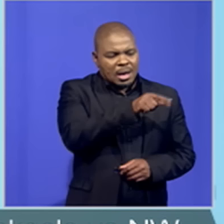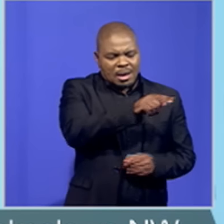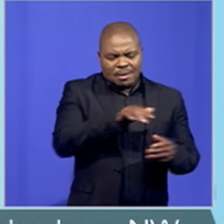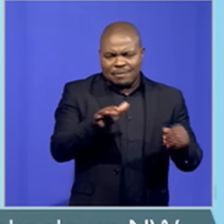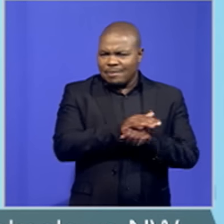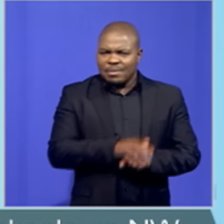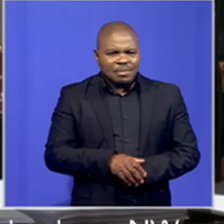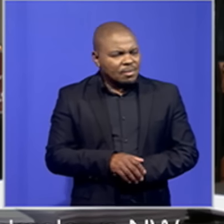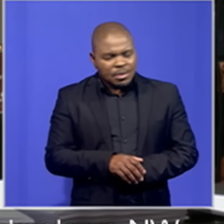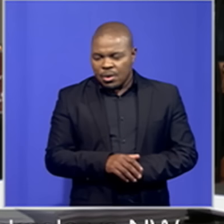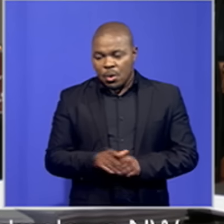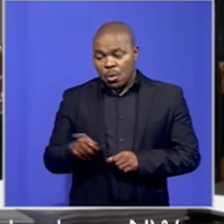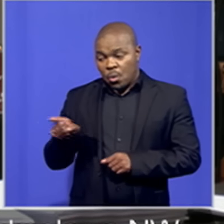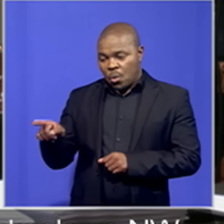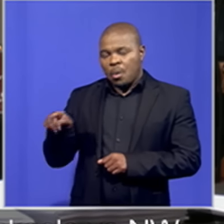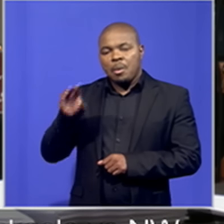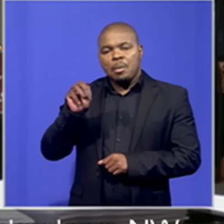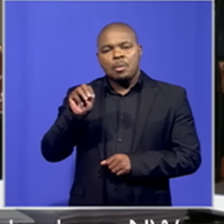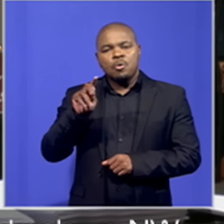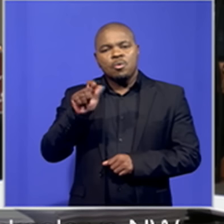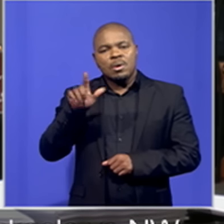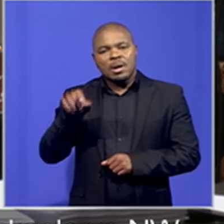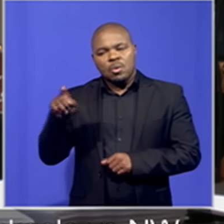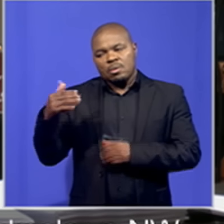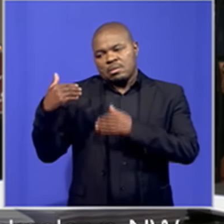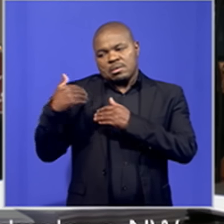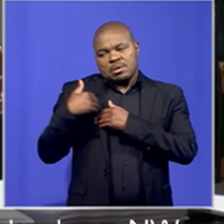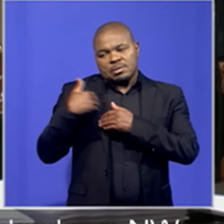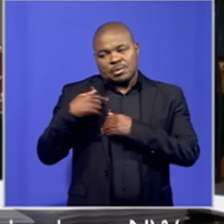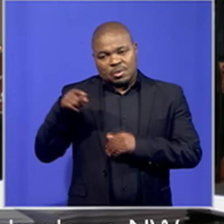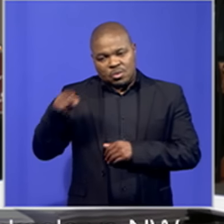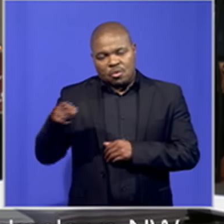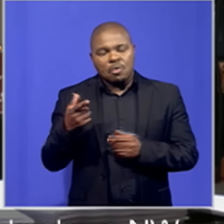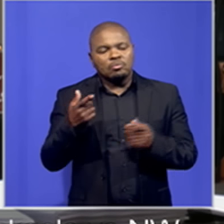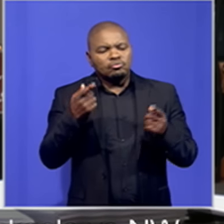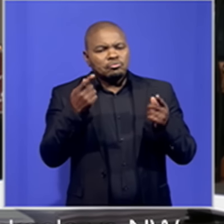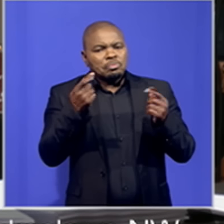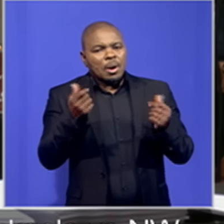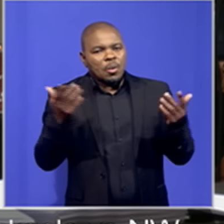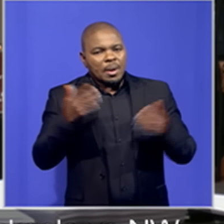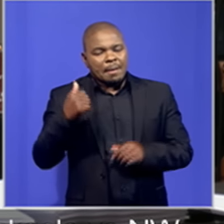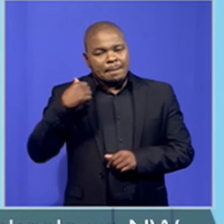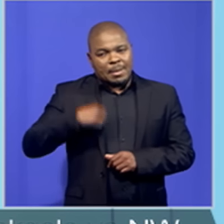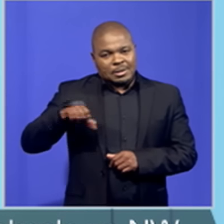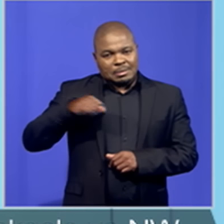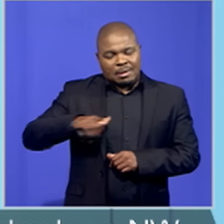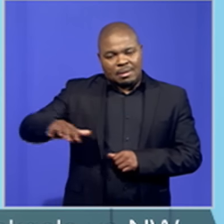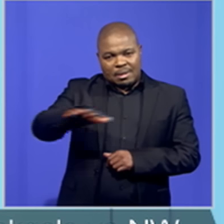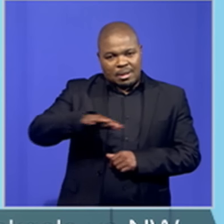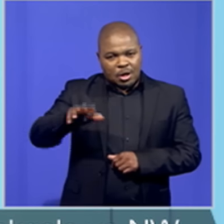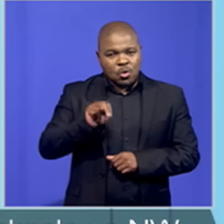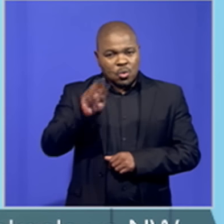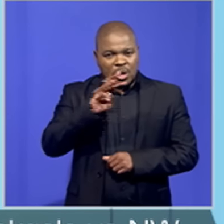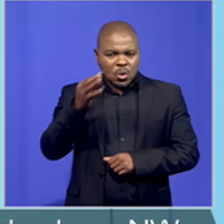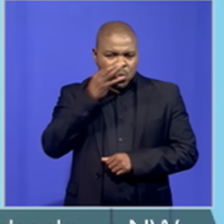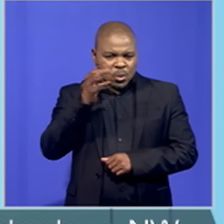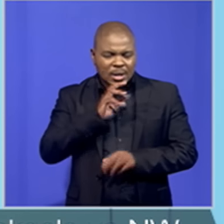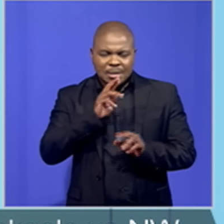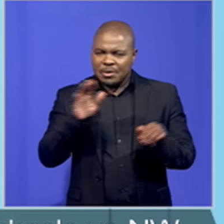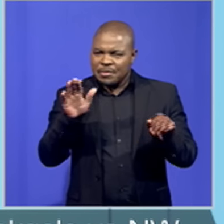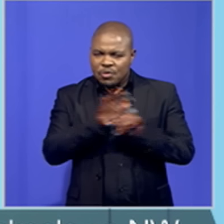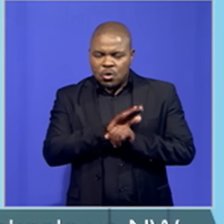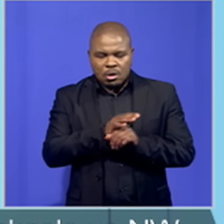ye le mokaedi wa lephata la ditšhelete tsa dimmasepala kwa lefapheng la merero ya dimmasepala mo Northwest o amogela gore ga a sekaseka ka botlalo pegelo